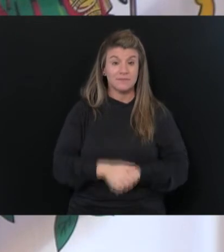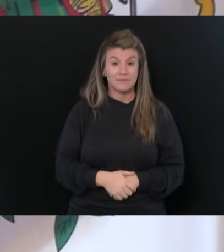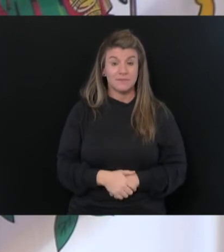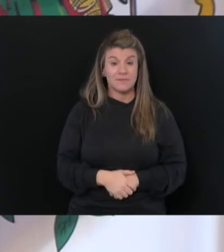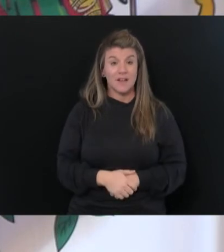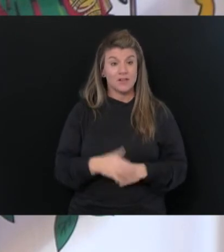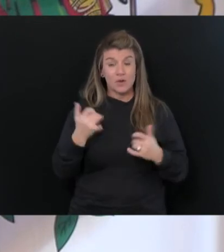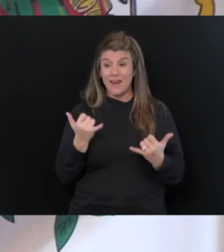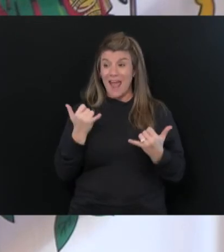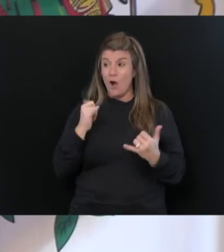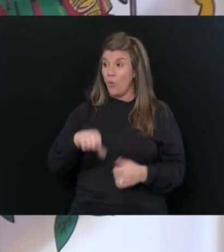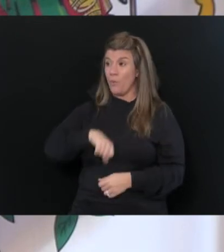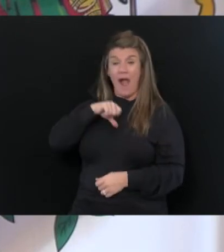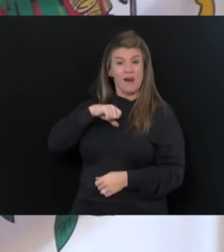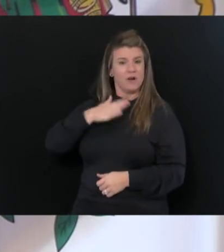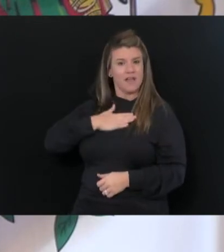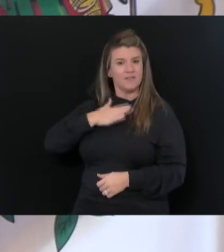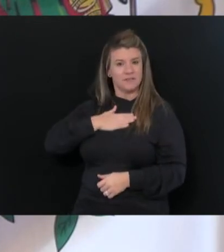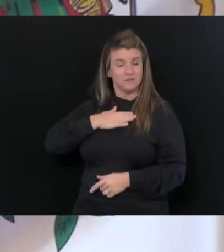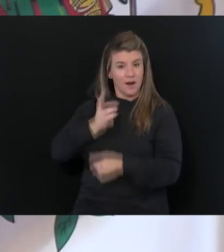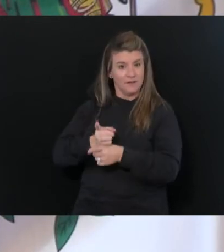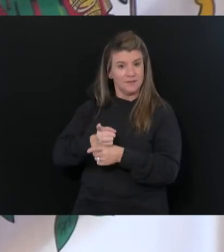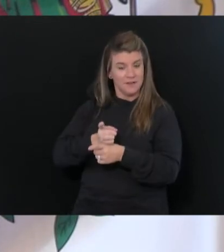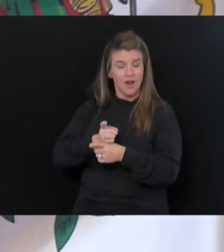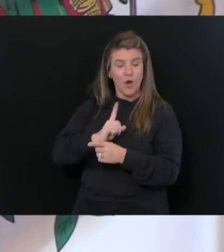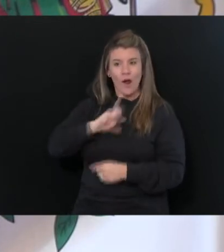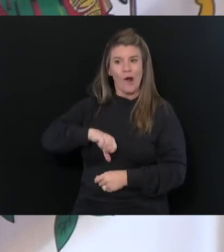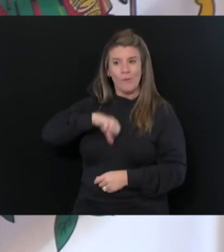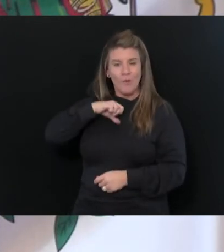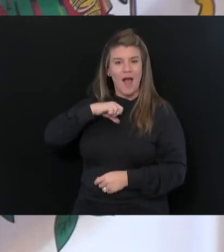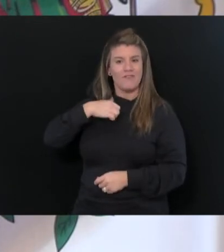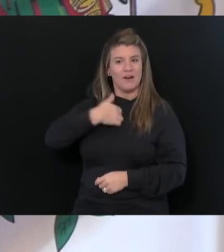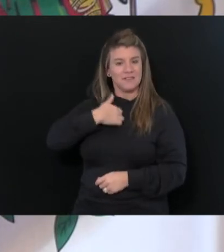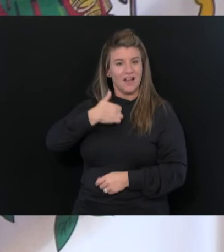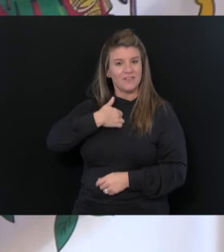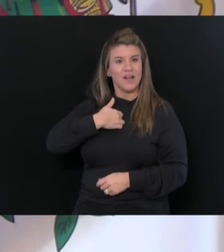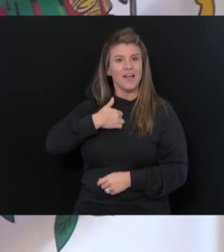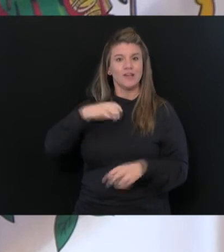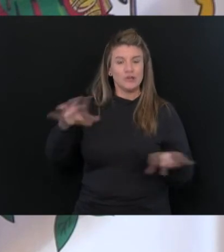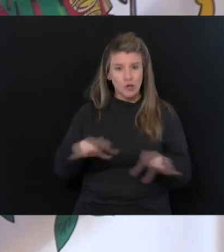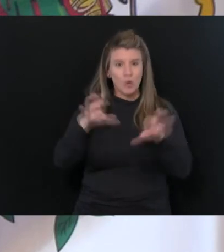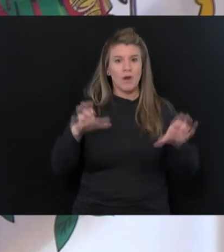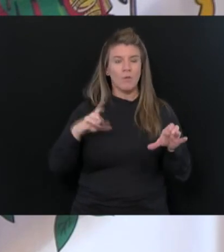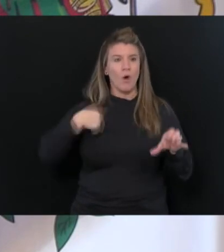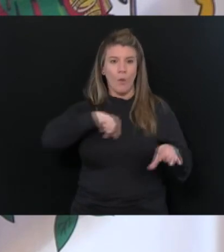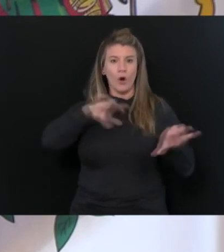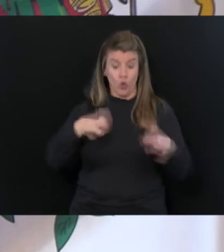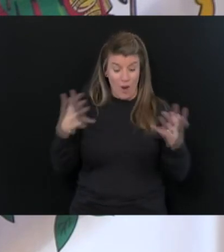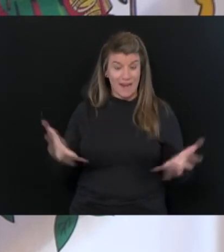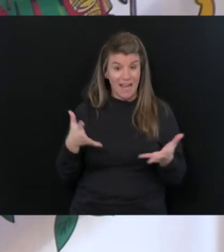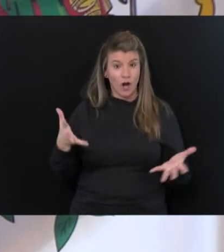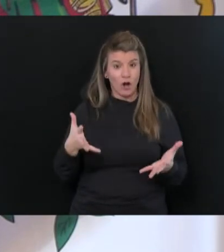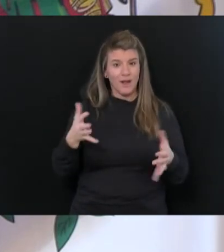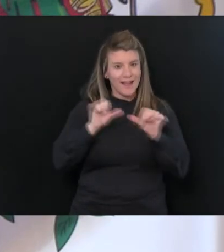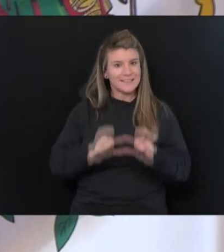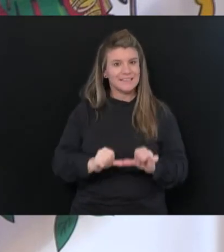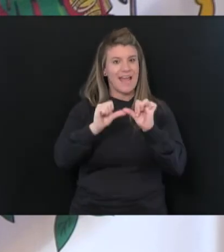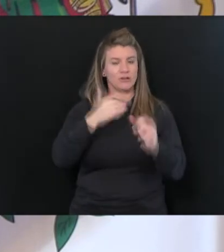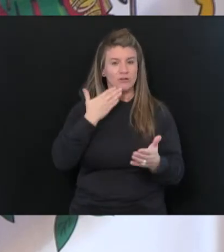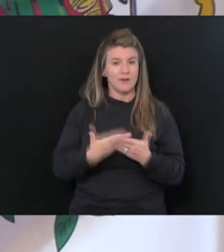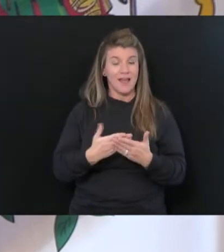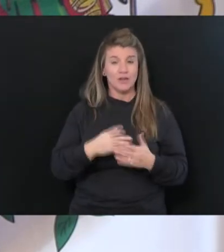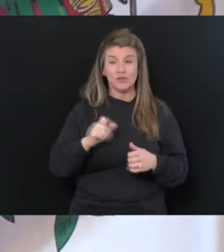proud of our own pond, did we not? We became frogs that were proud of our pond. And really and truly, don't let